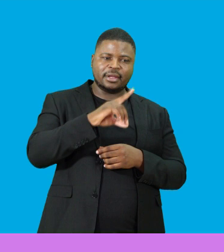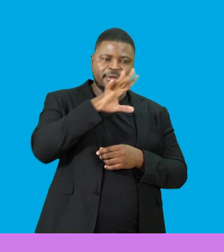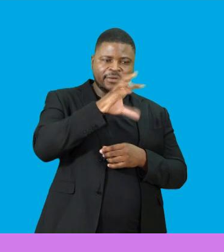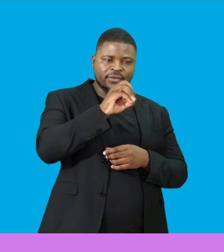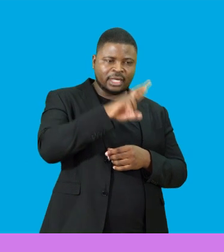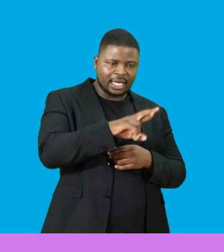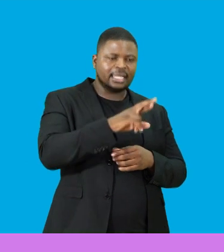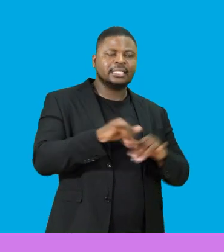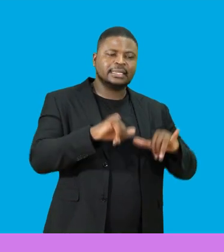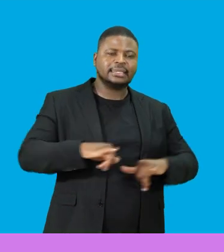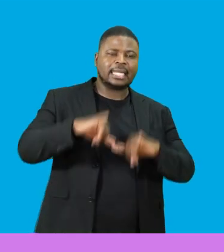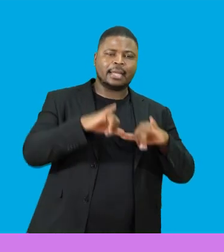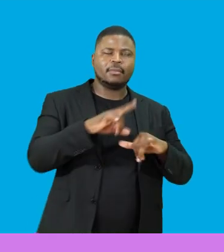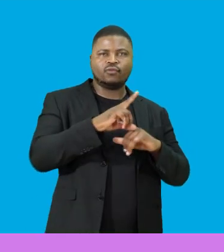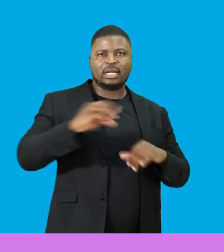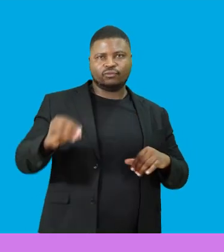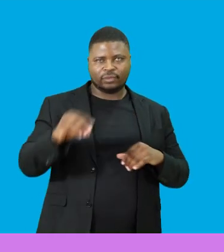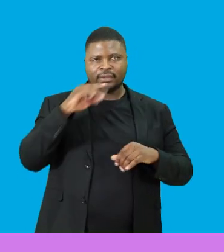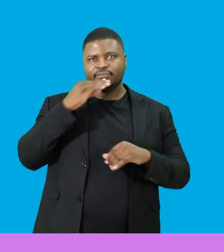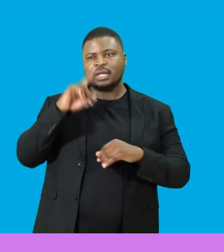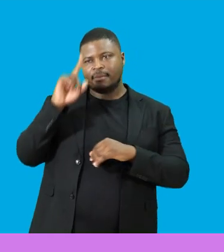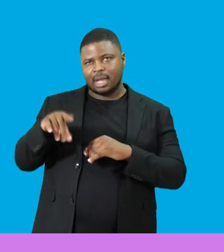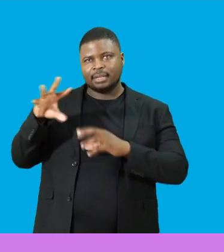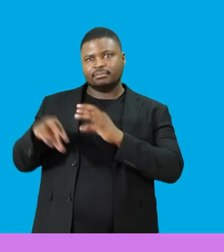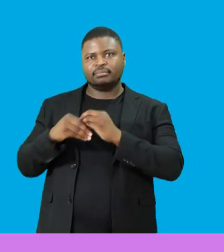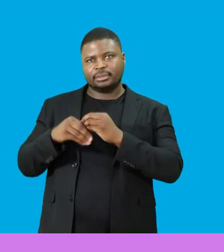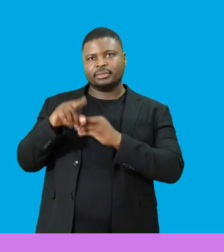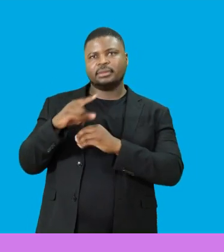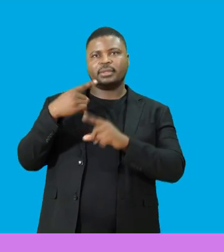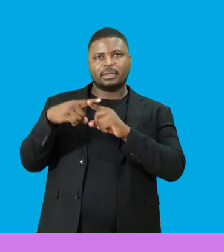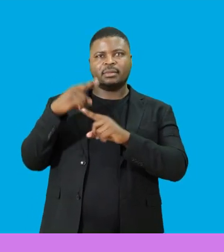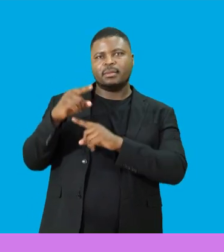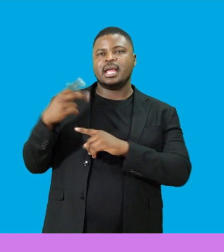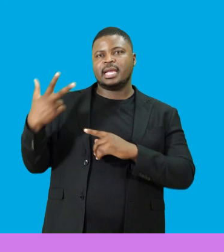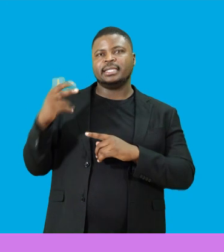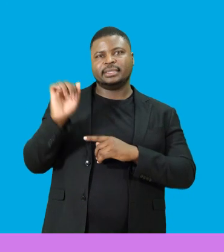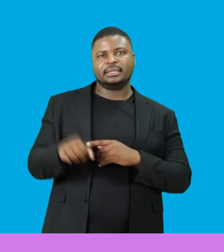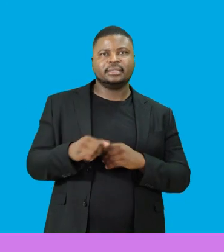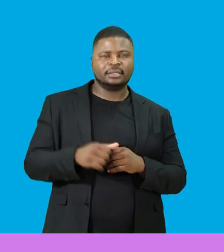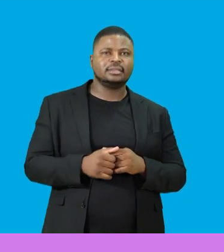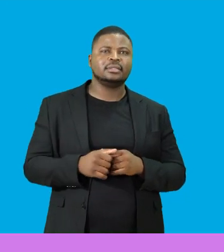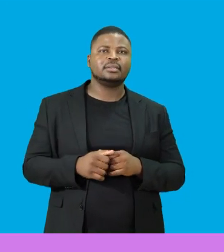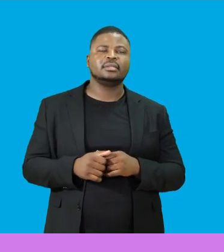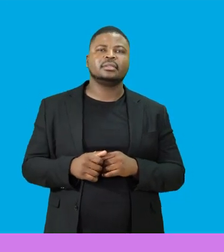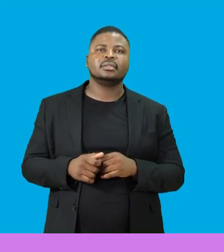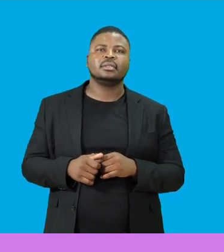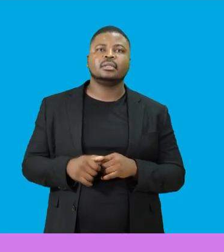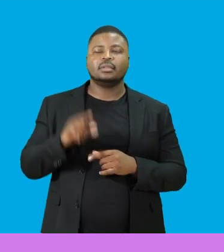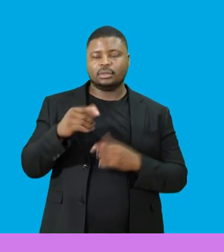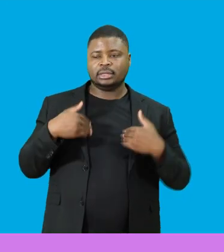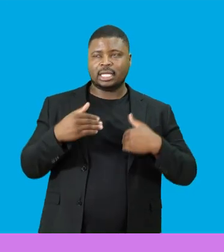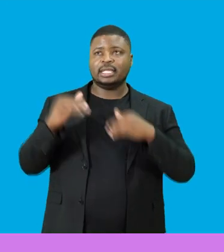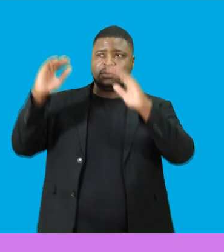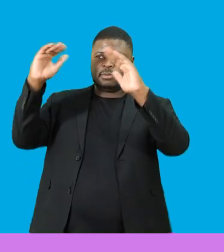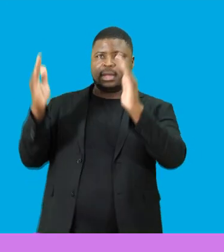treated like 100 rand. So it amounts to what? To 800 rands. So multiplied by 8. So we start with what is in